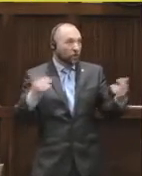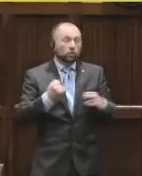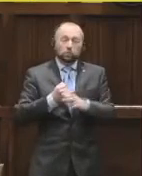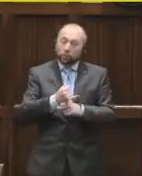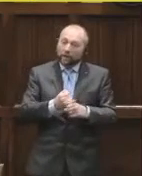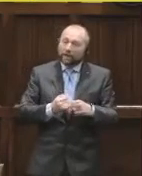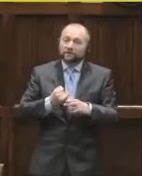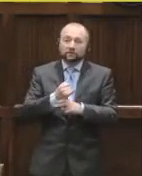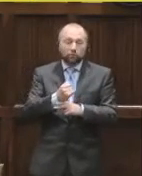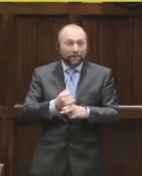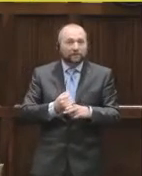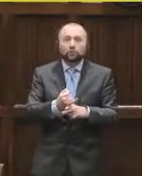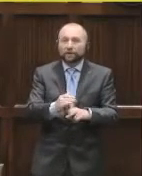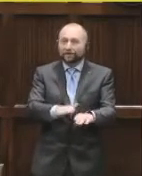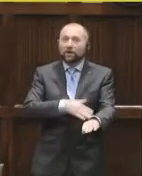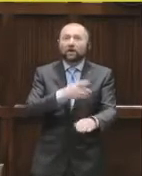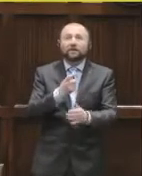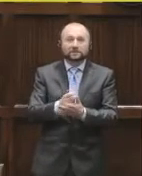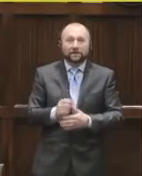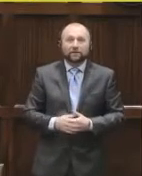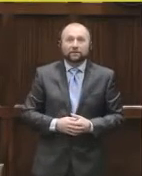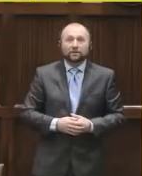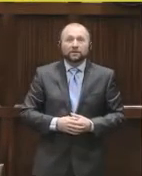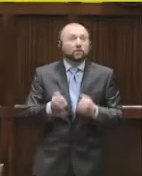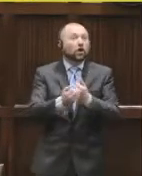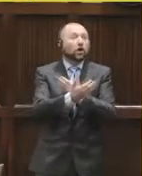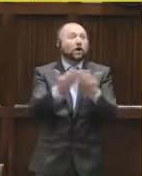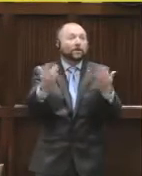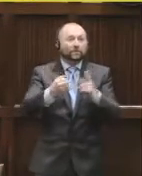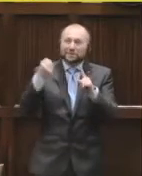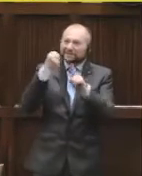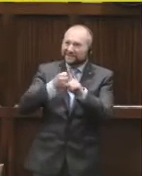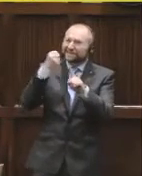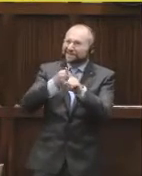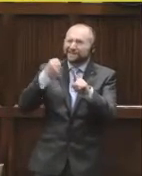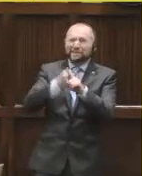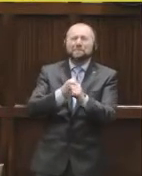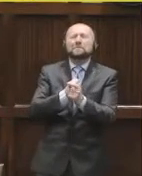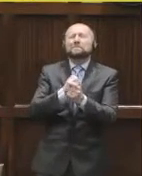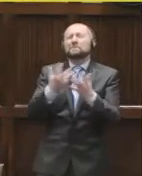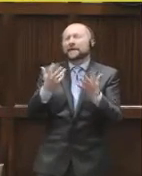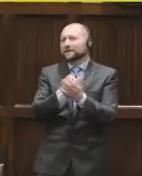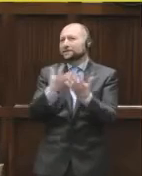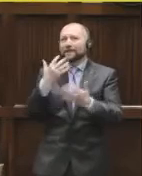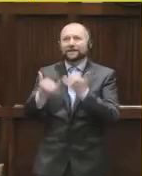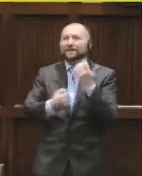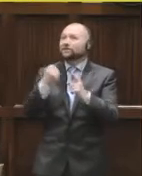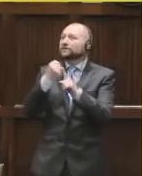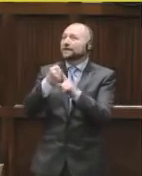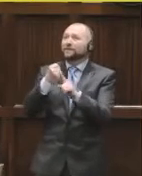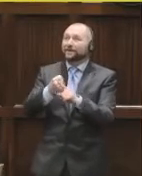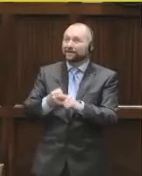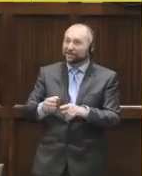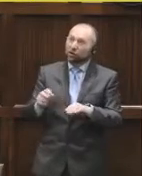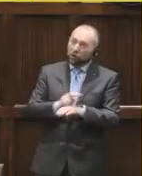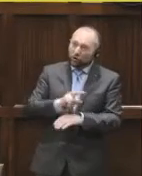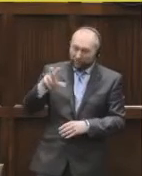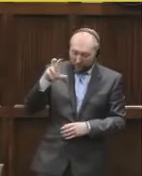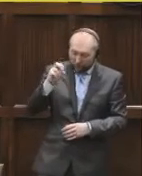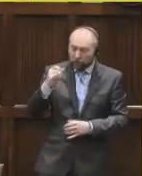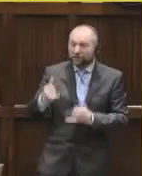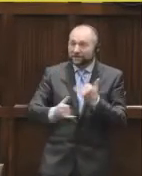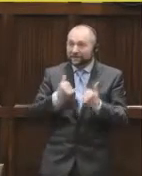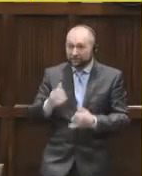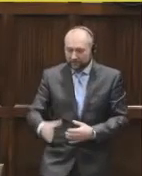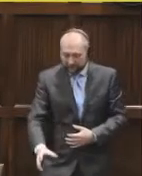you and your families have been campaigning for this day for many, many years, over the last 30 years. And I